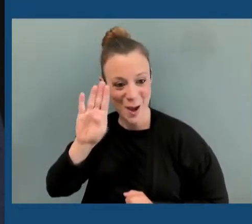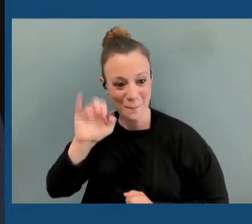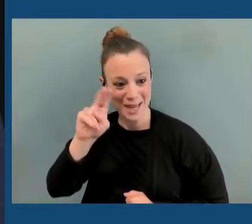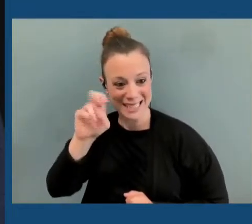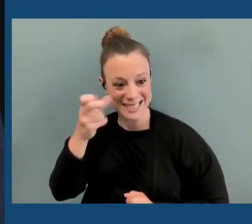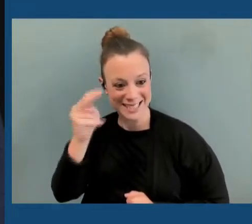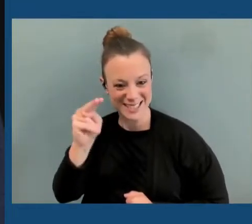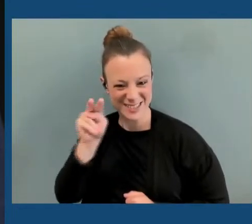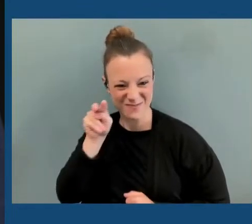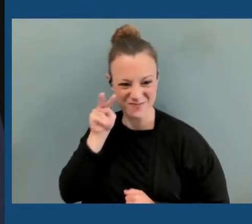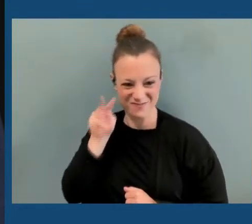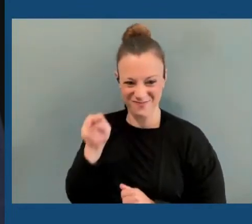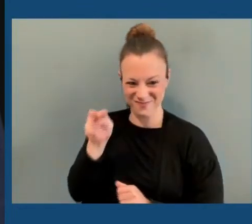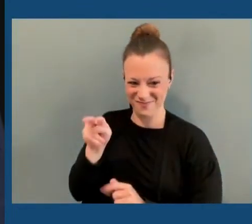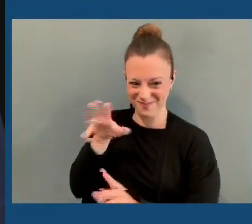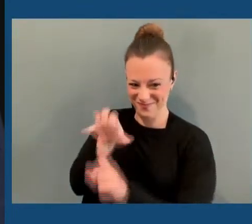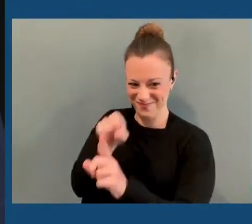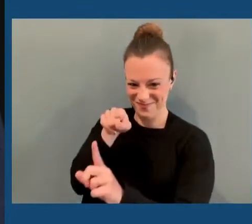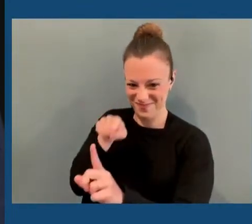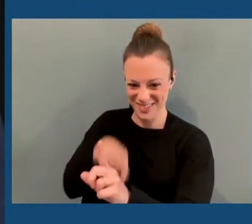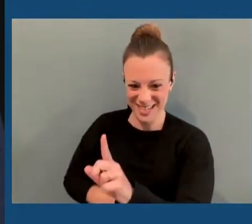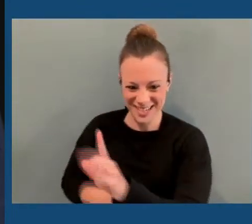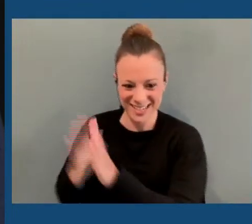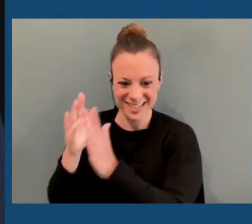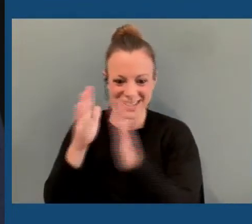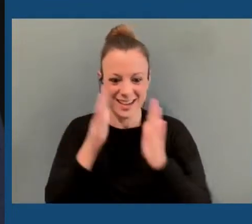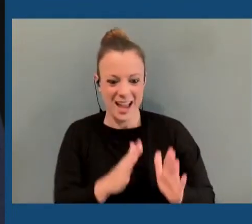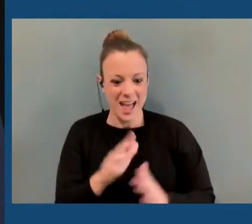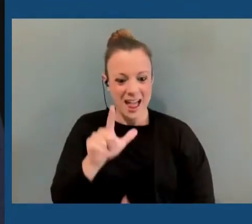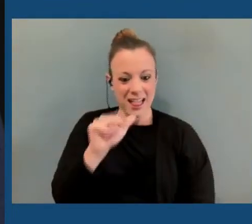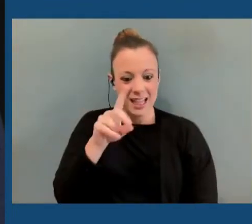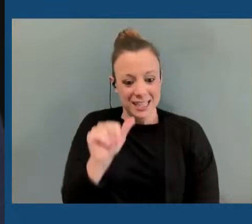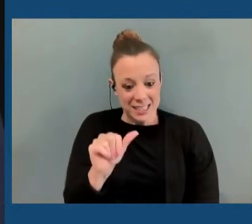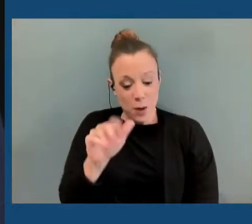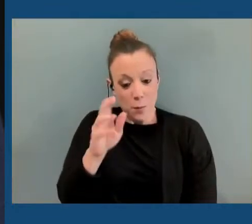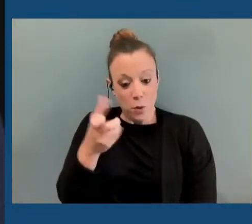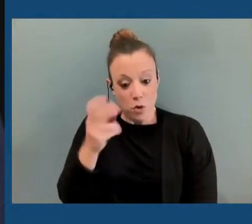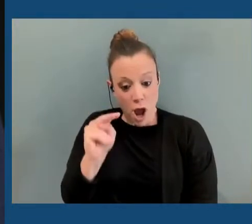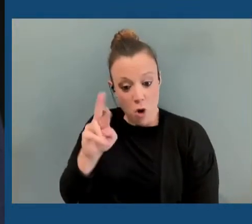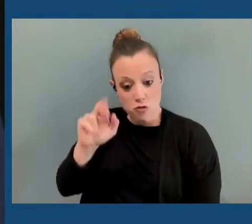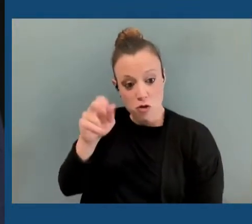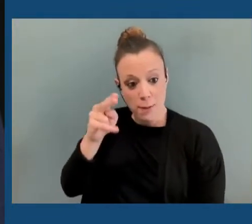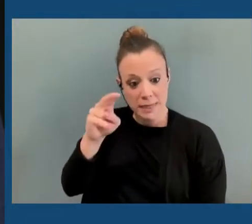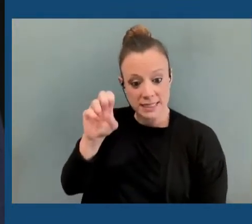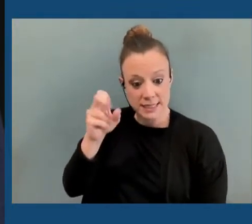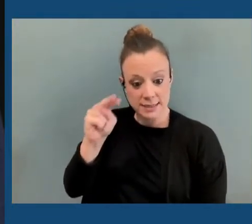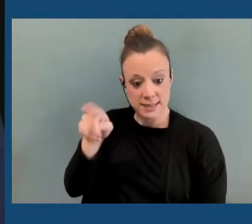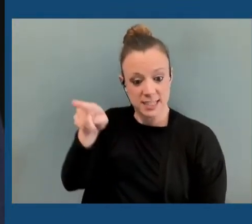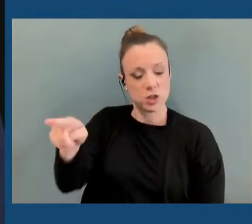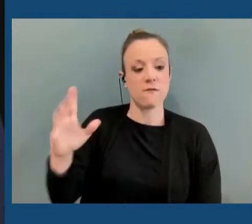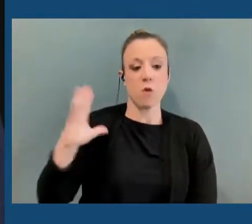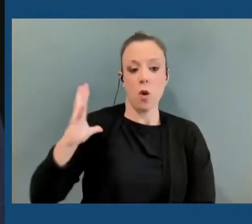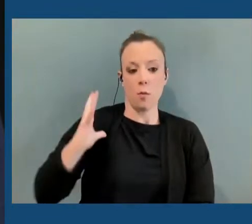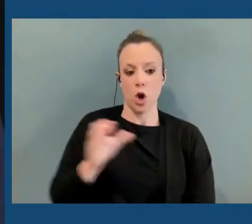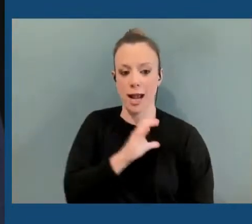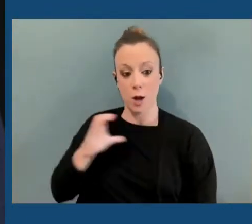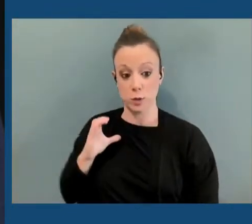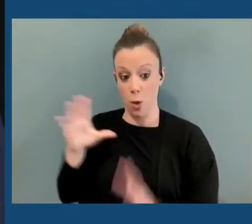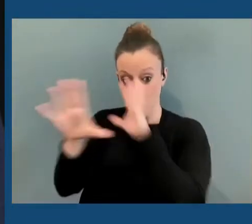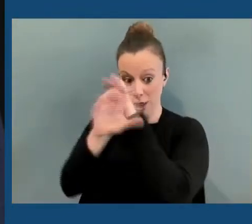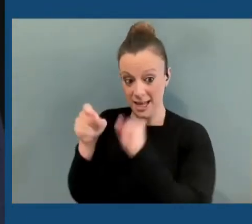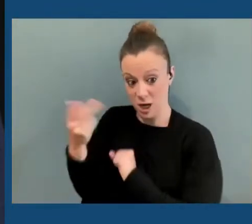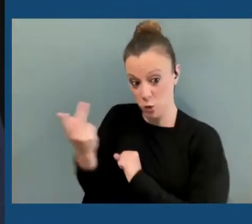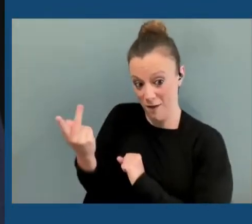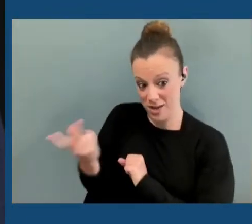Former council president, Linda Brown Robinson. The last time Van and I were together, where were we, Van? Sitting